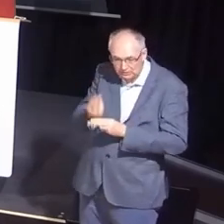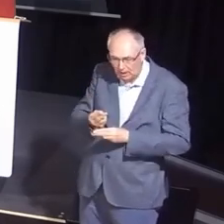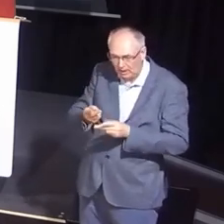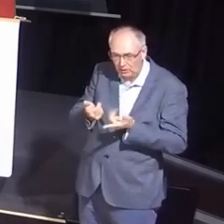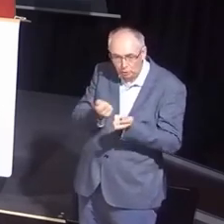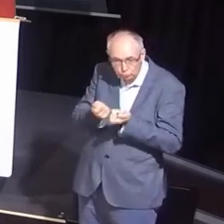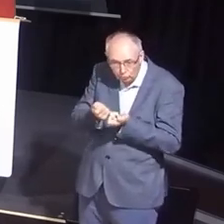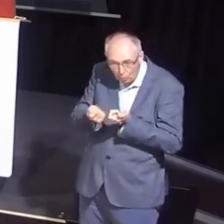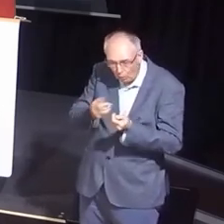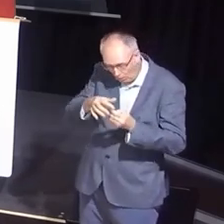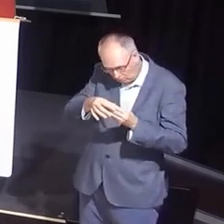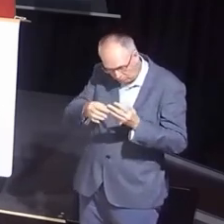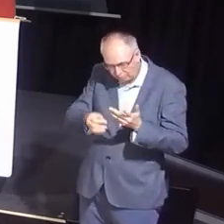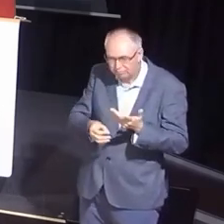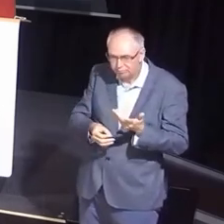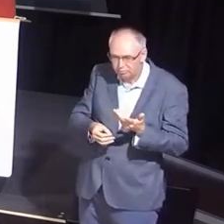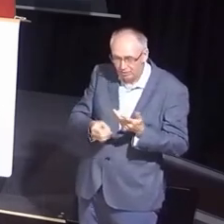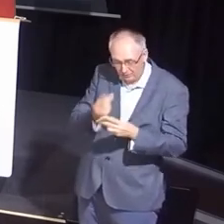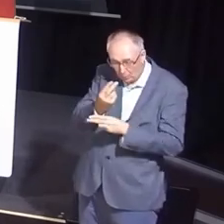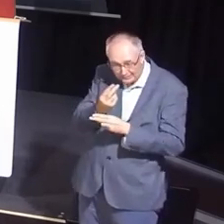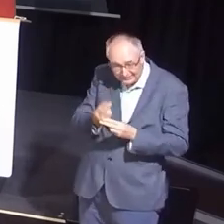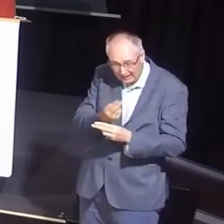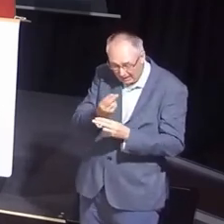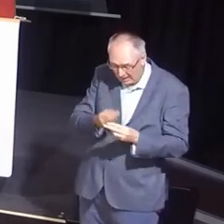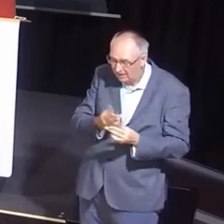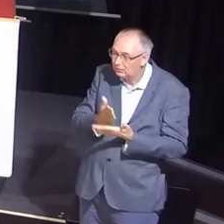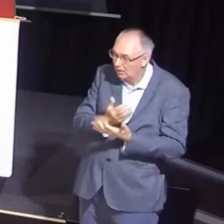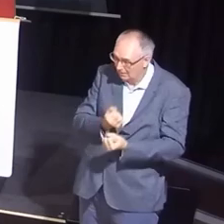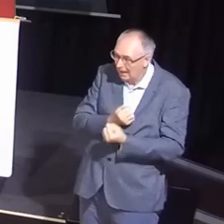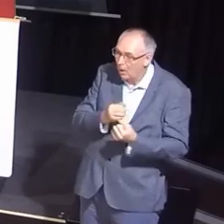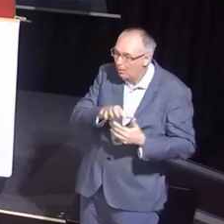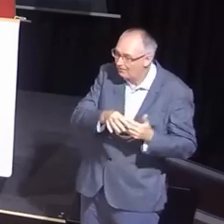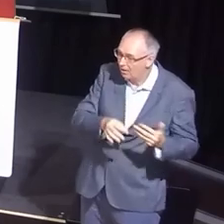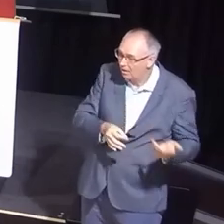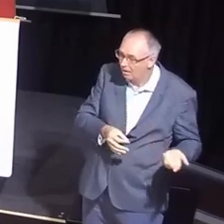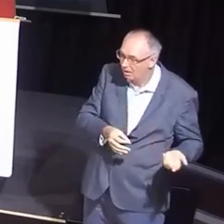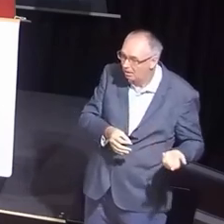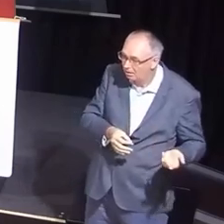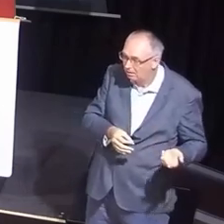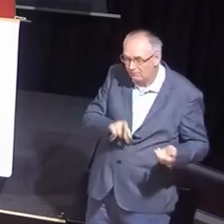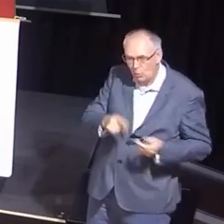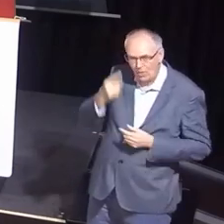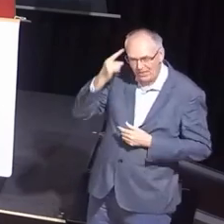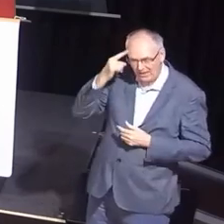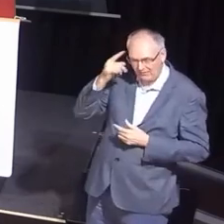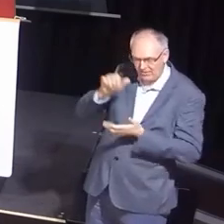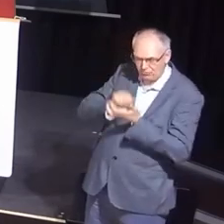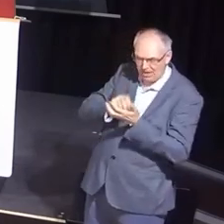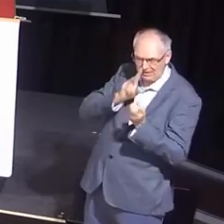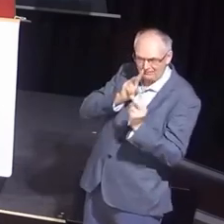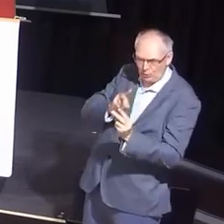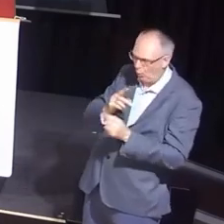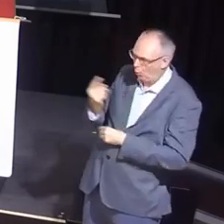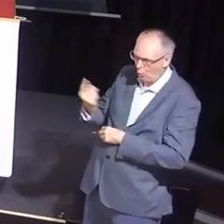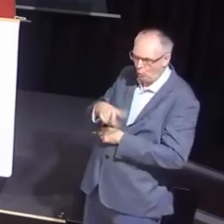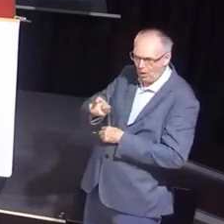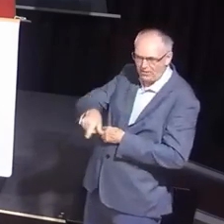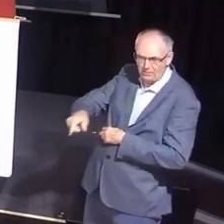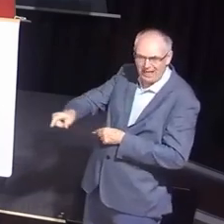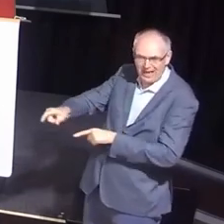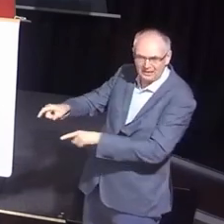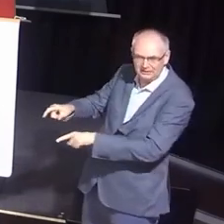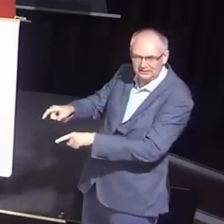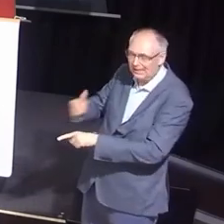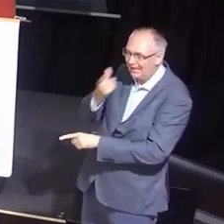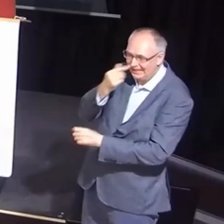All of these designs are so powerful. And if we just approach it from the right lens of who our players are, what they can and